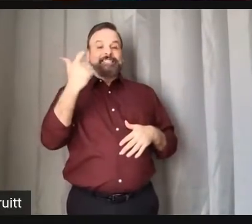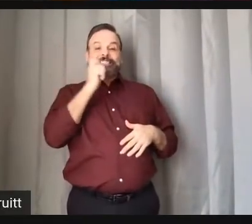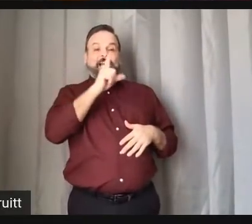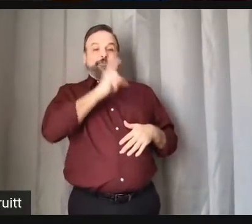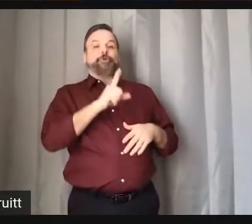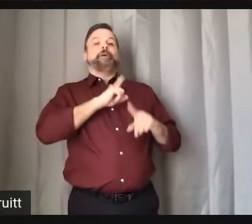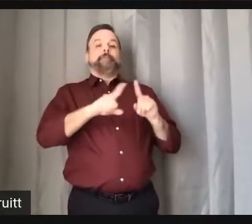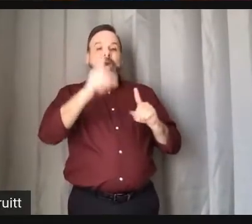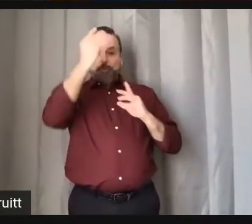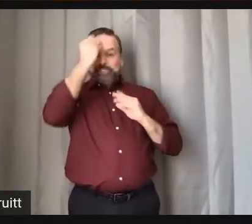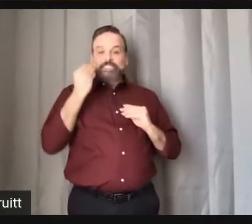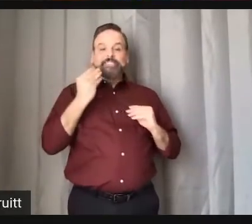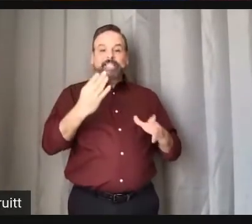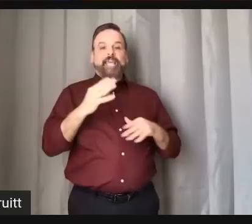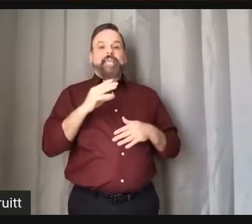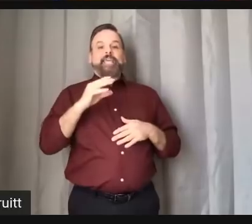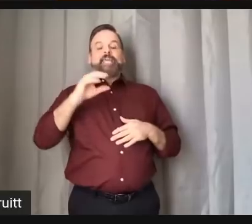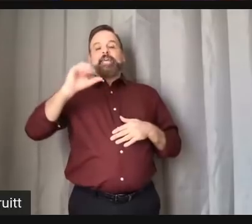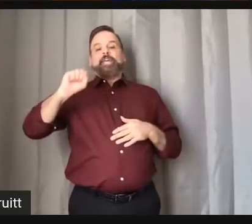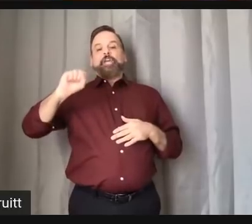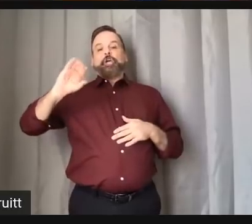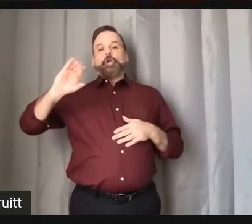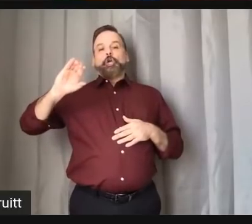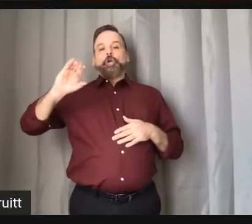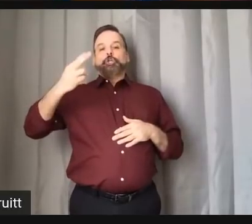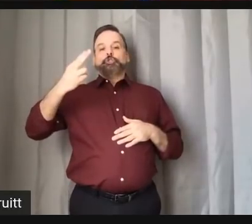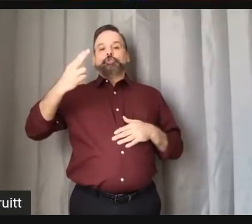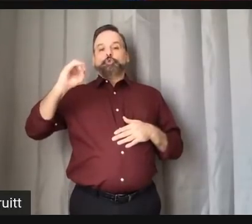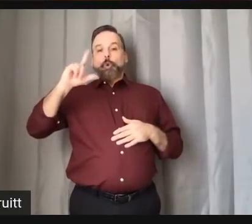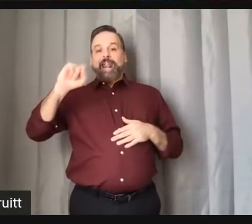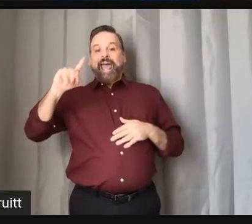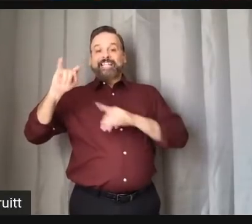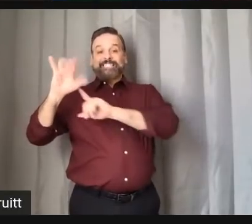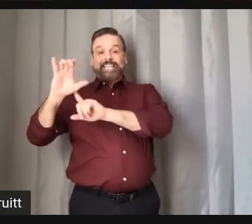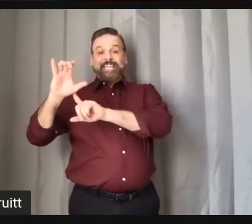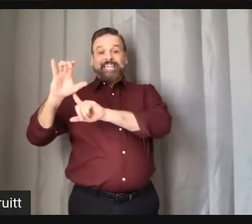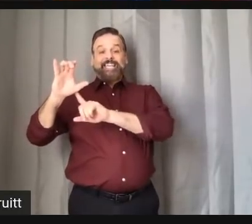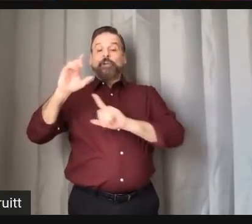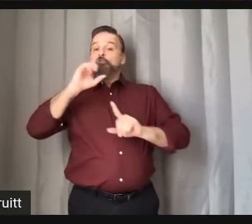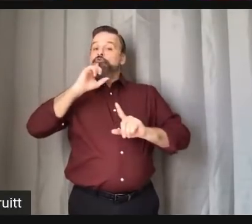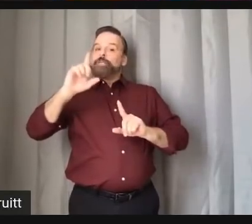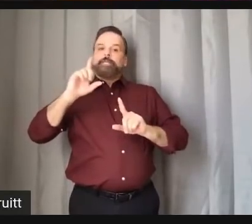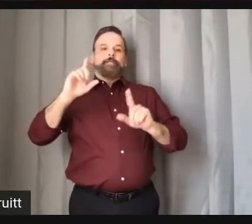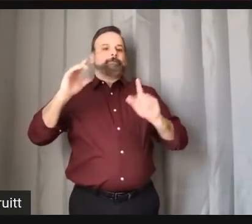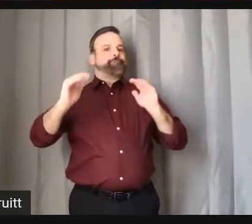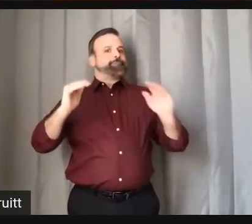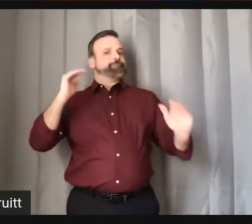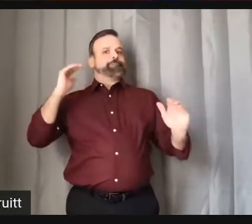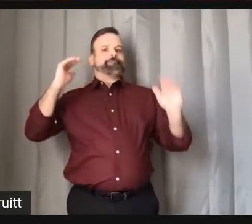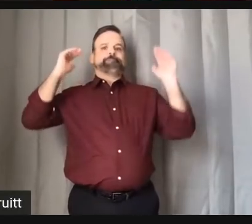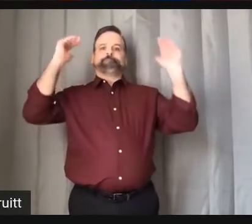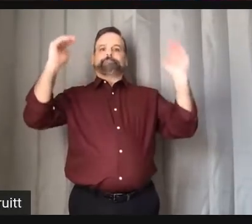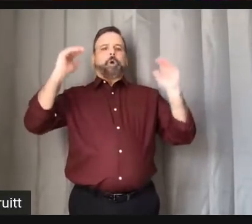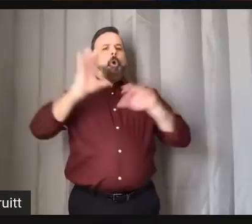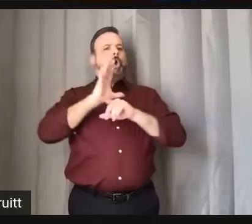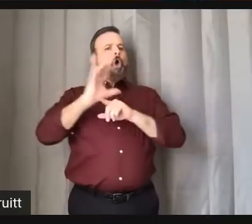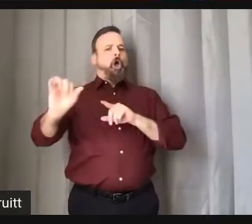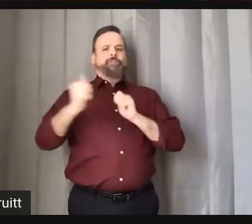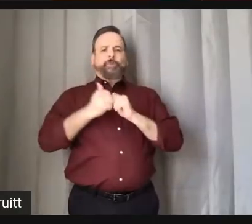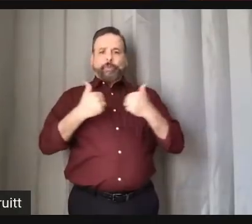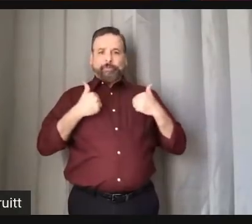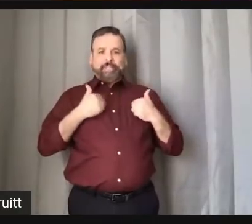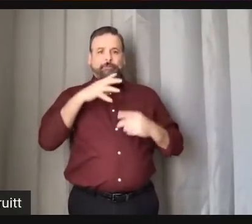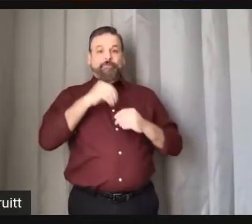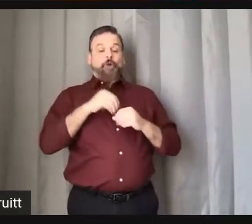I will say that Scholastic has always been really, really above and beyond with me in terms of involving me. With